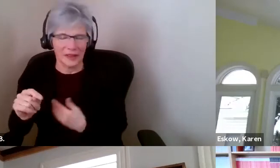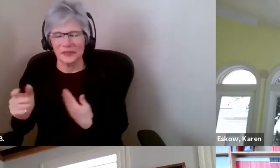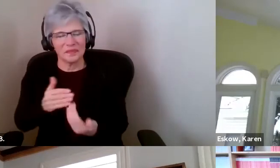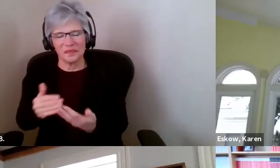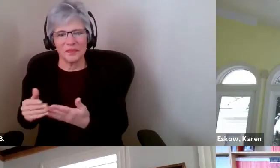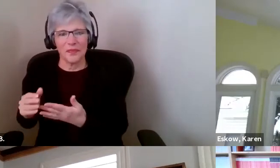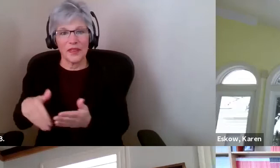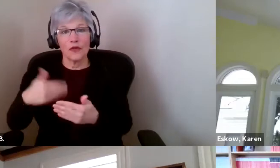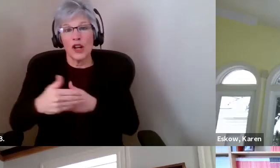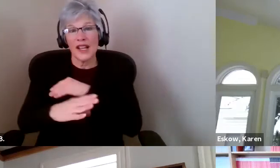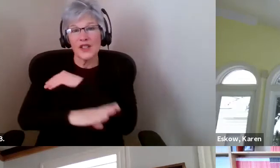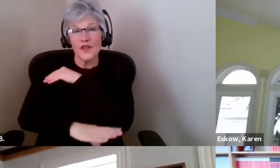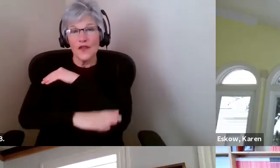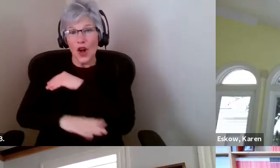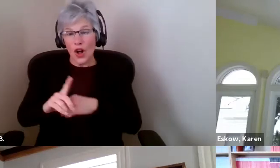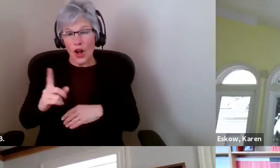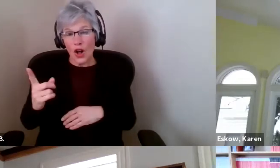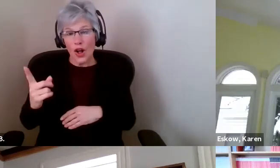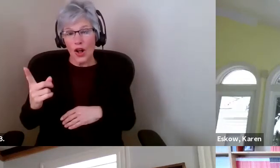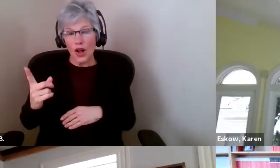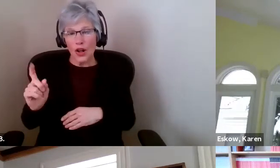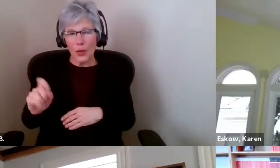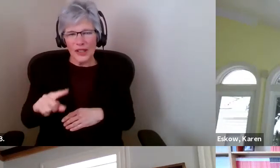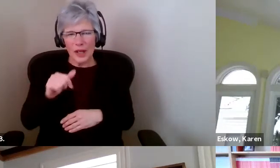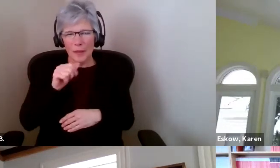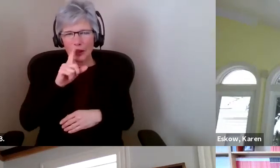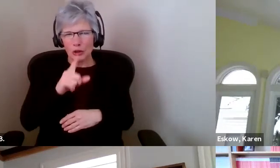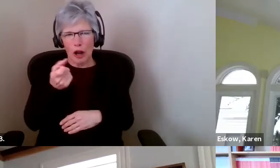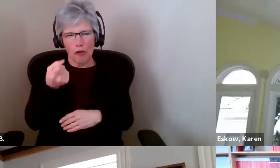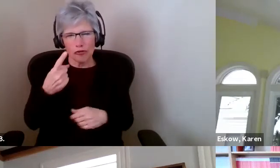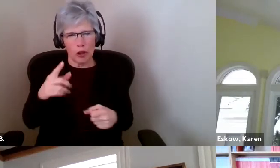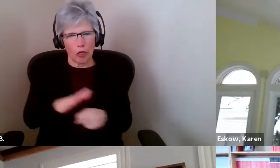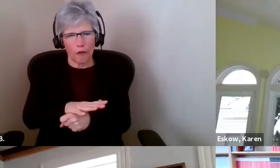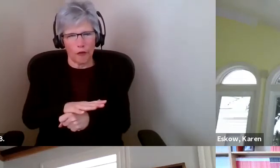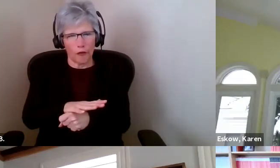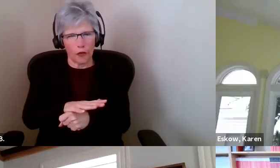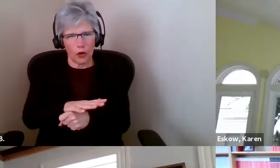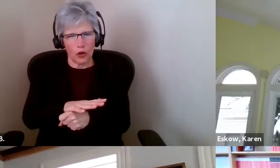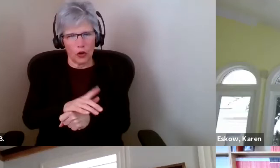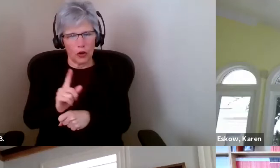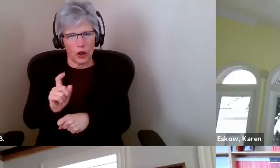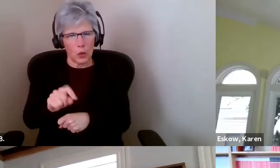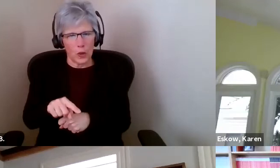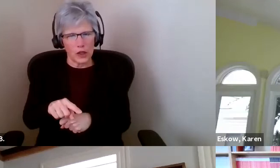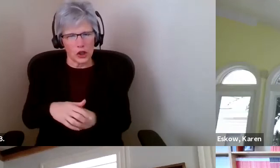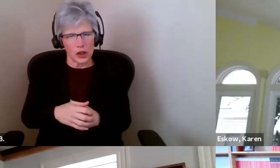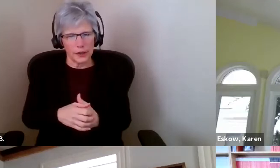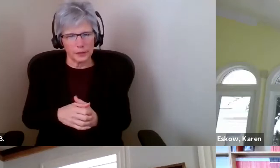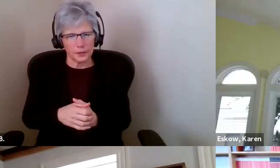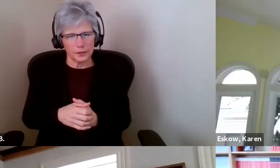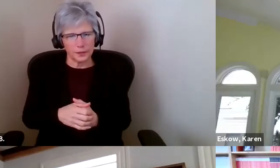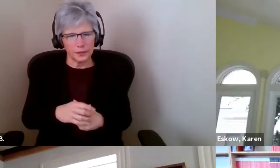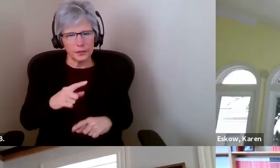exactly know what the question was. I mean, understand the question, But as for the